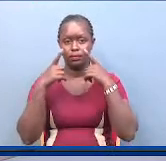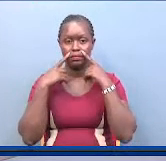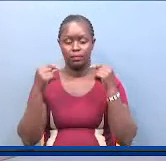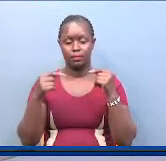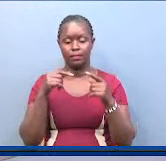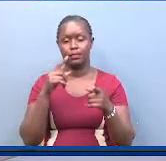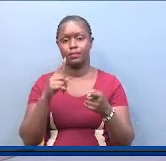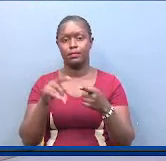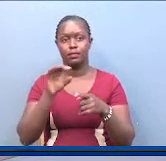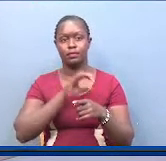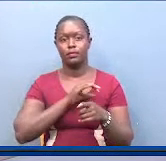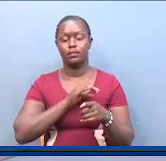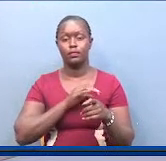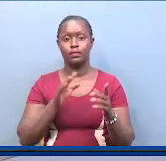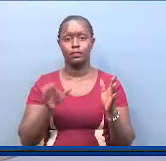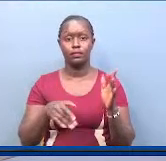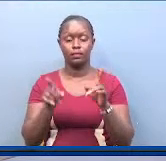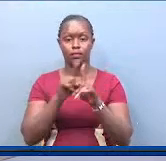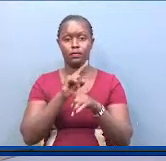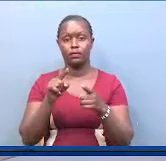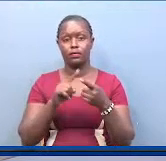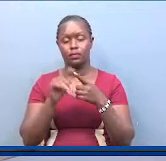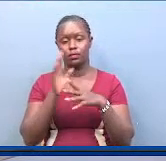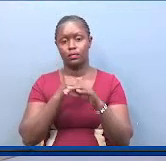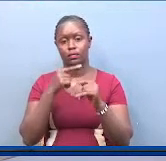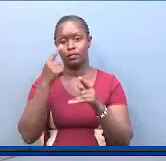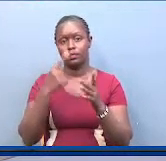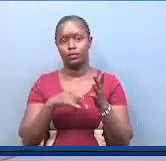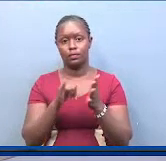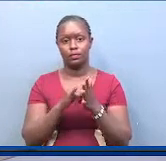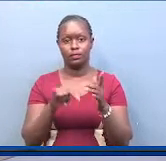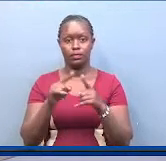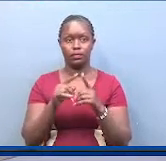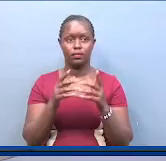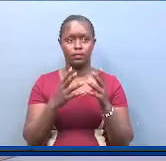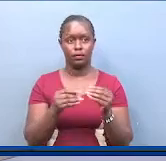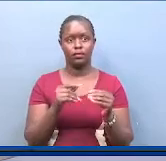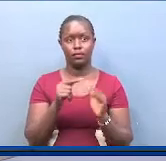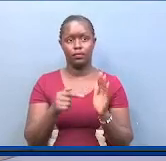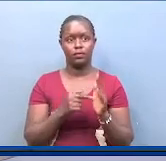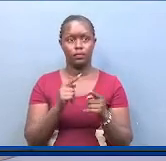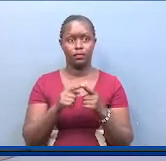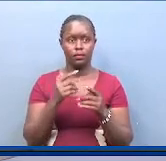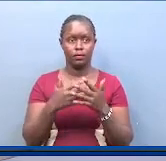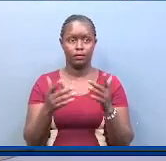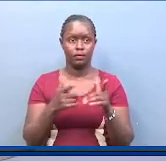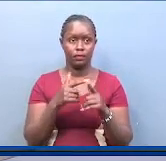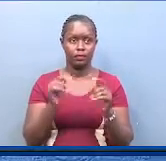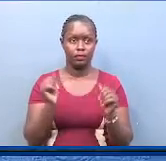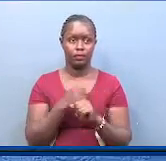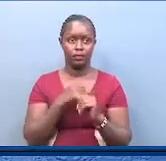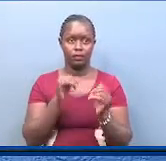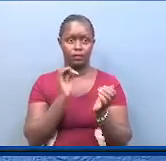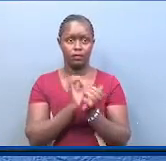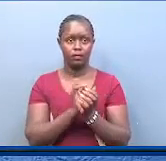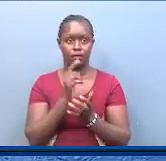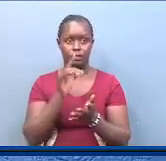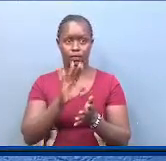tail. And when the president is saying that he was lenient on these matters, indeed, you cannot prosecute your own